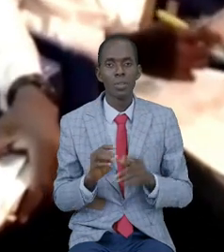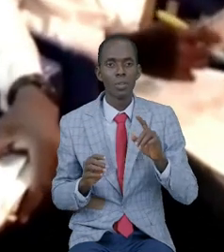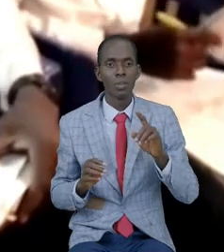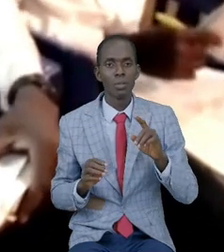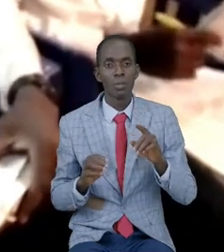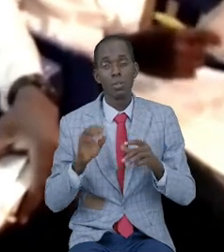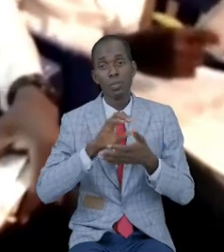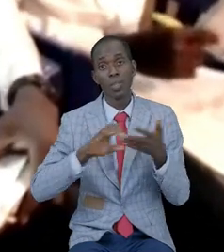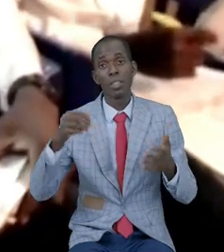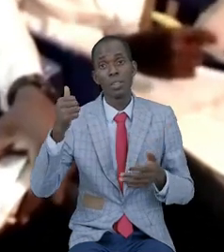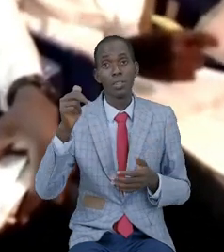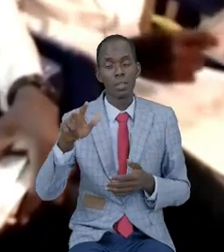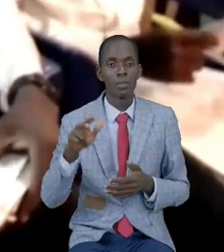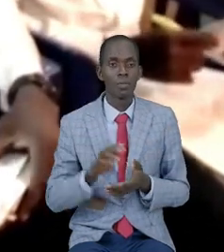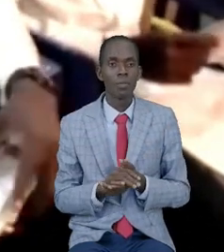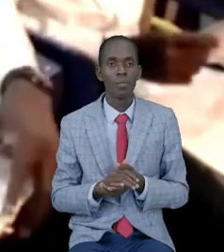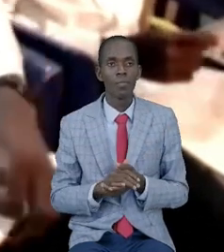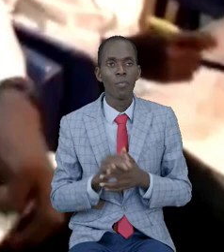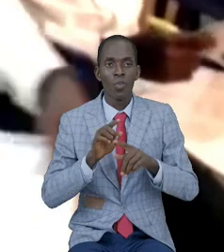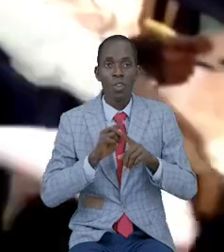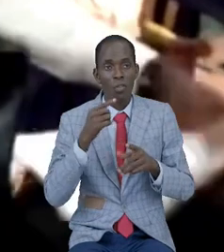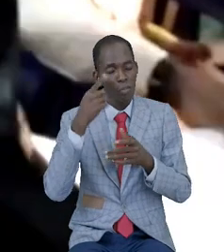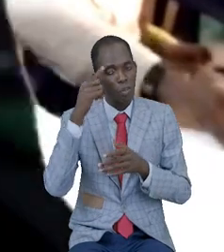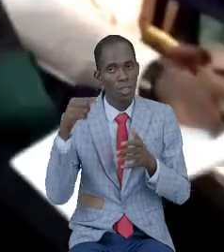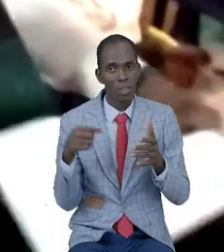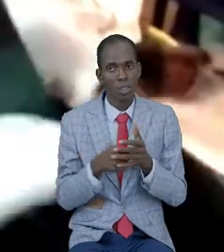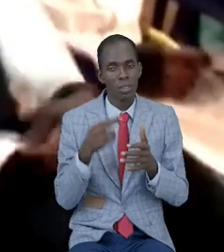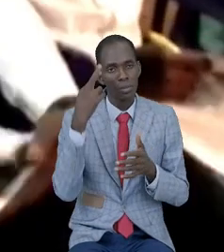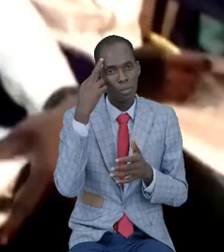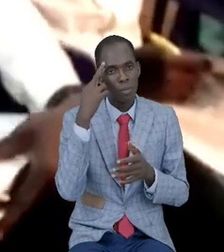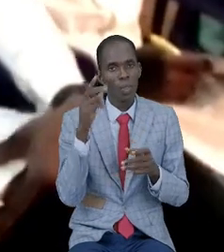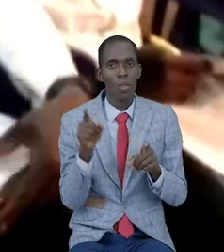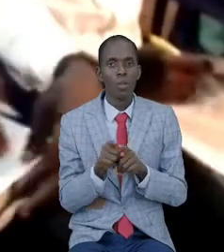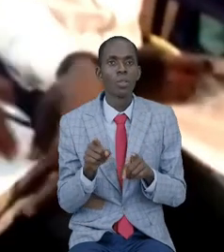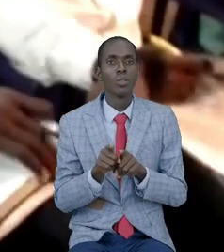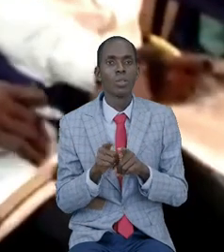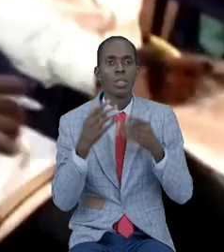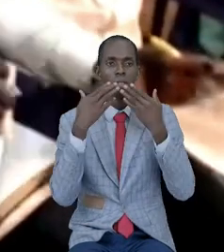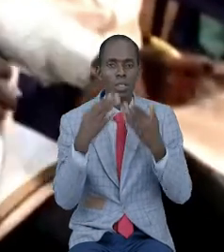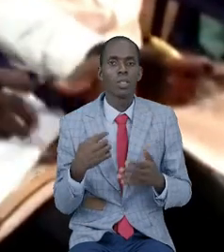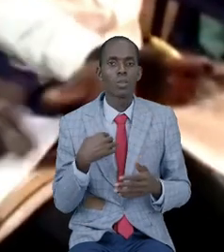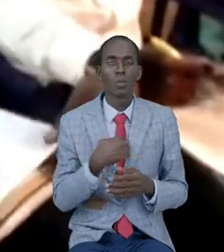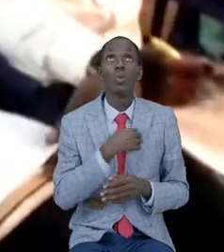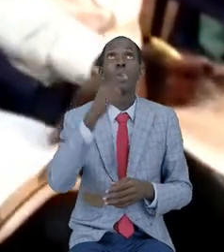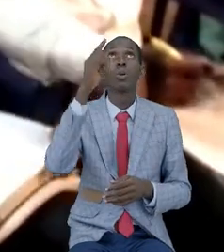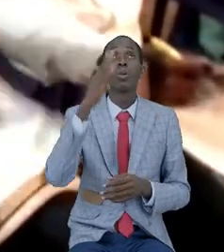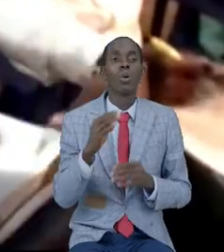13 for this course also thank we god